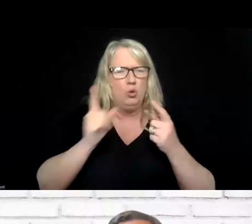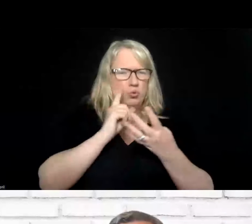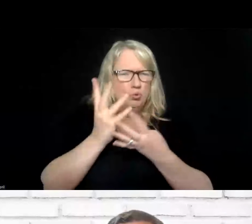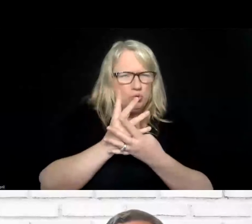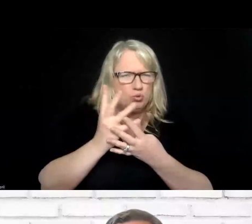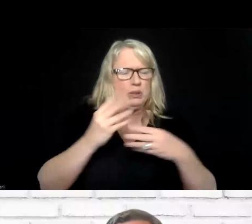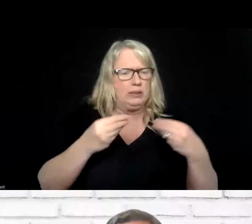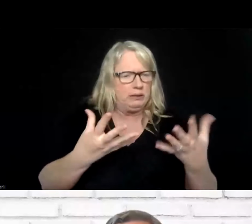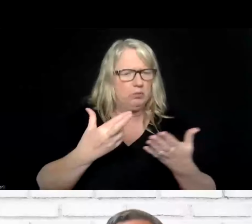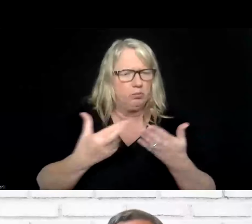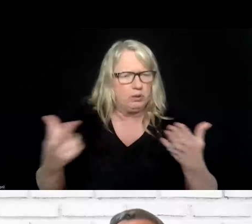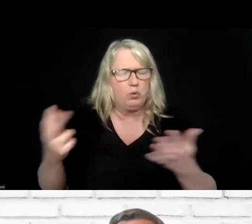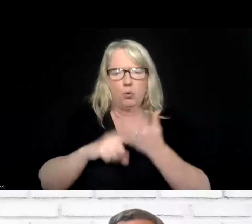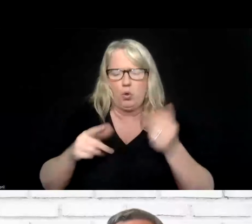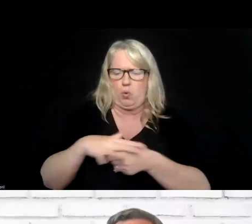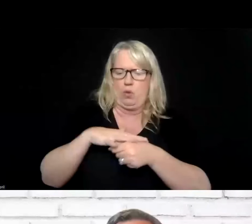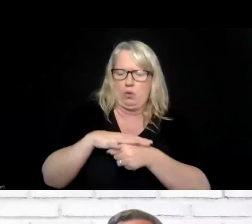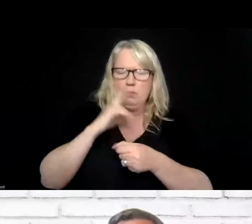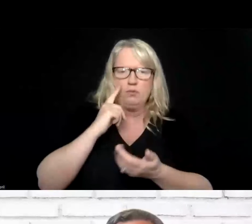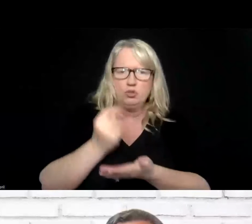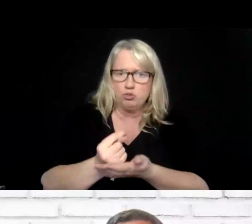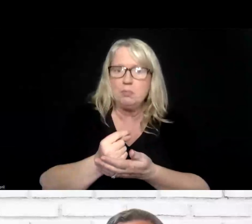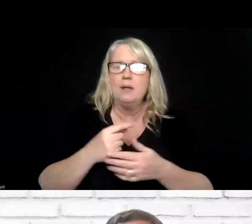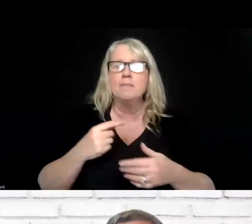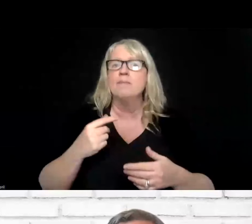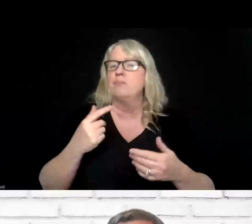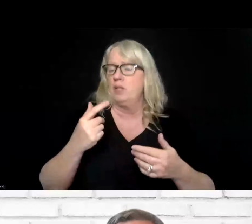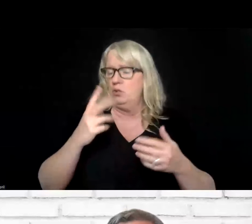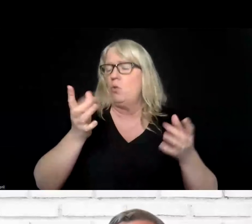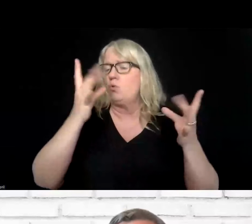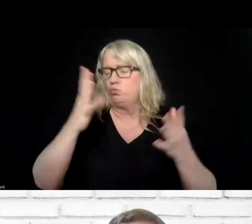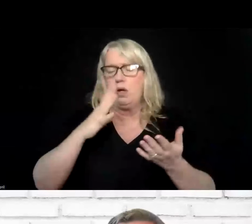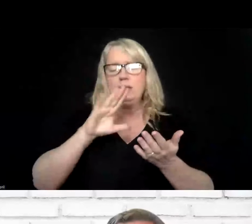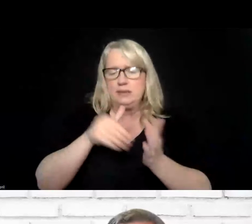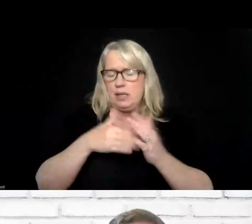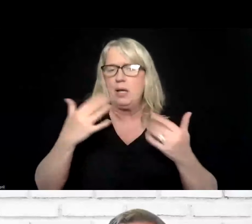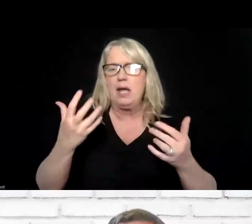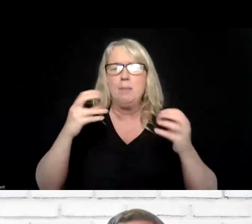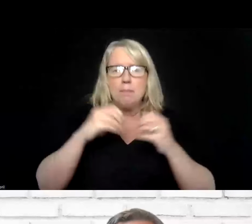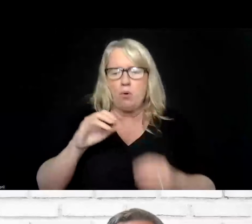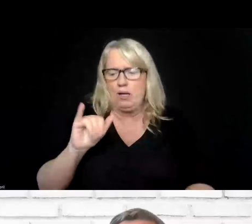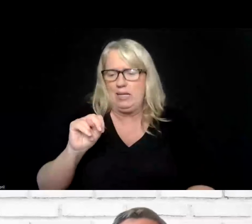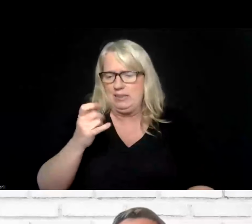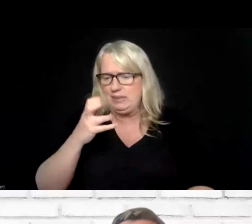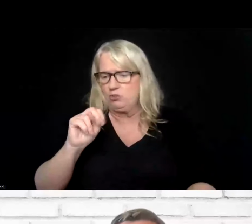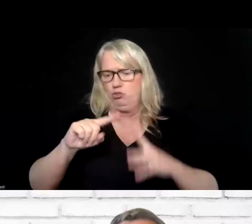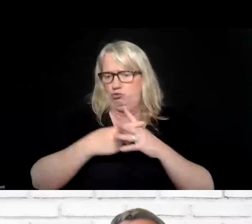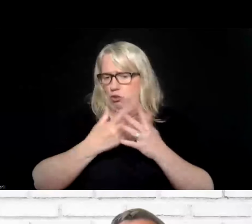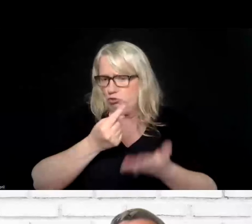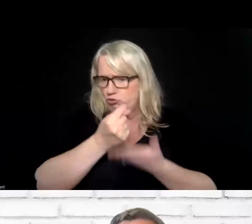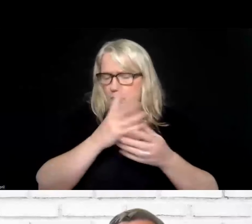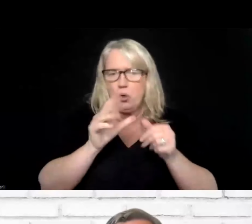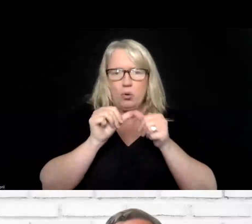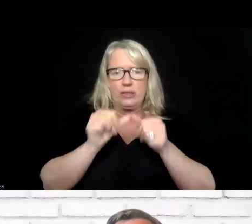and know what the local resources are for treatment for that. And crisis centers being able to do inductions and start people in treatment or continue their treatment